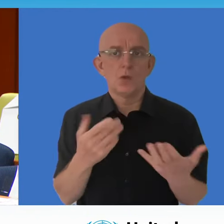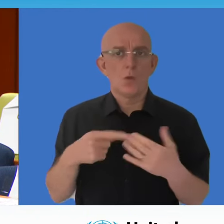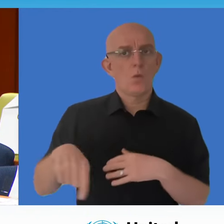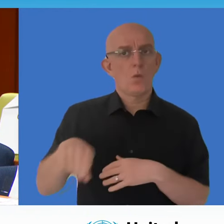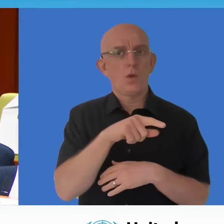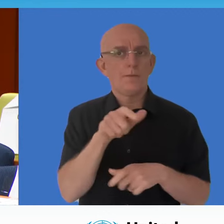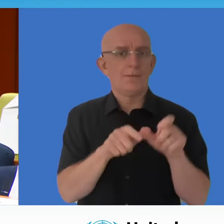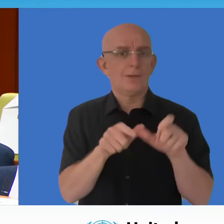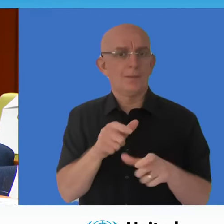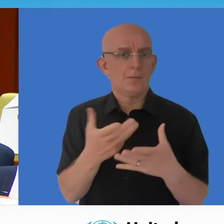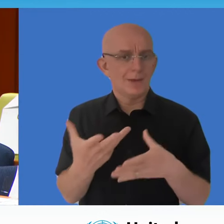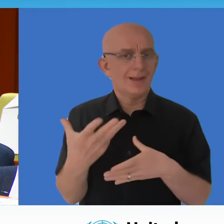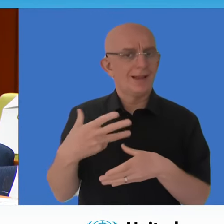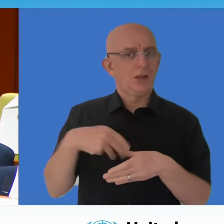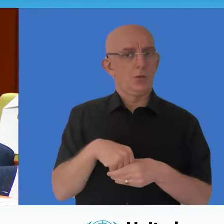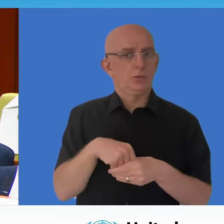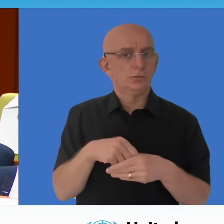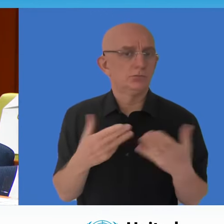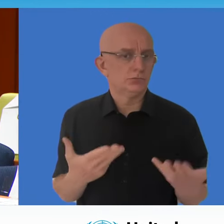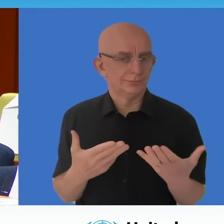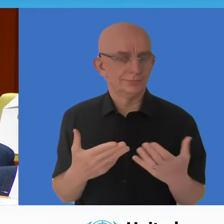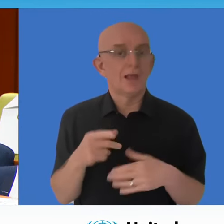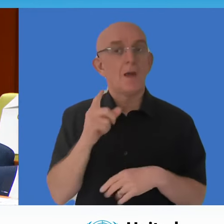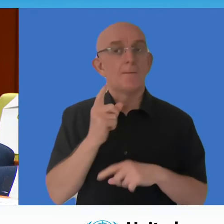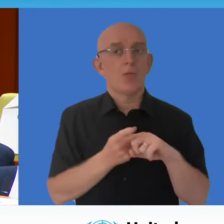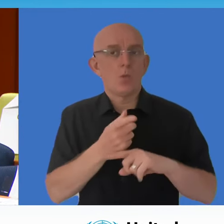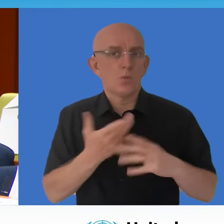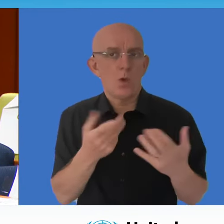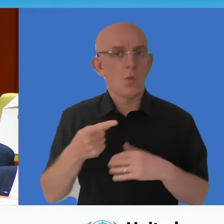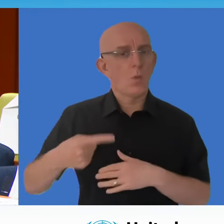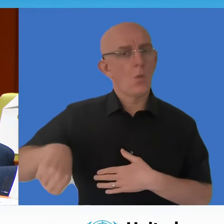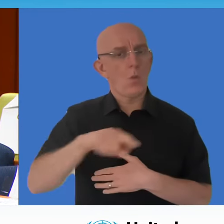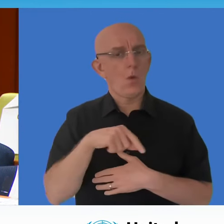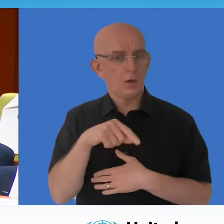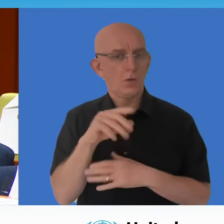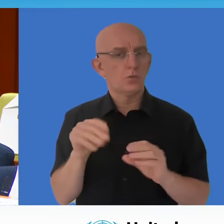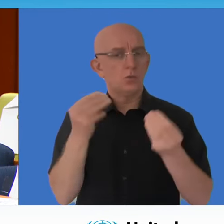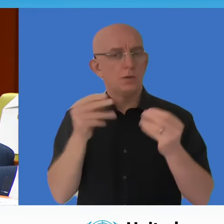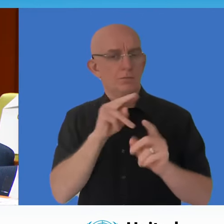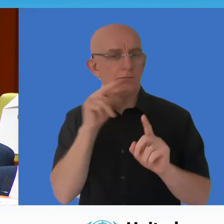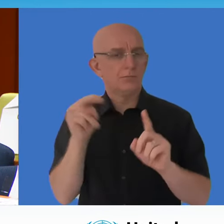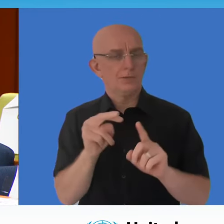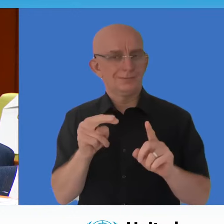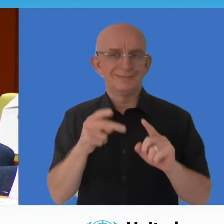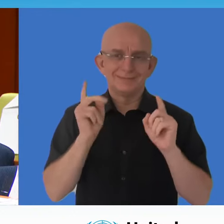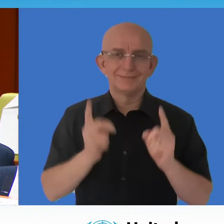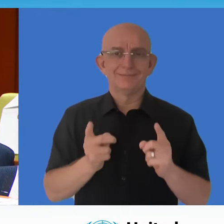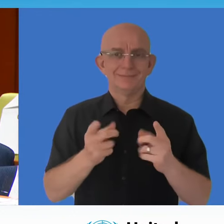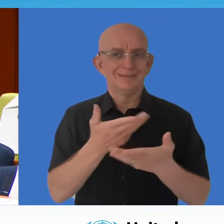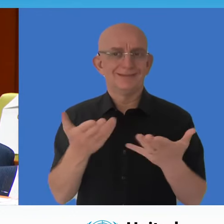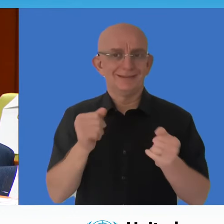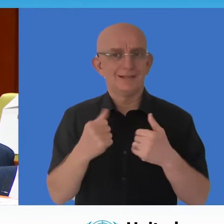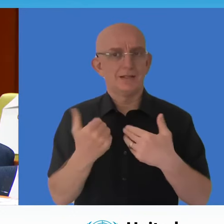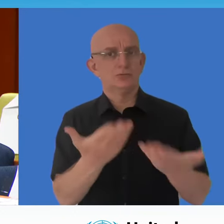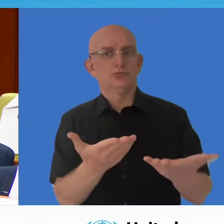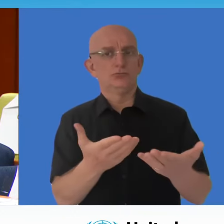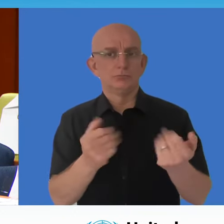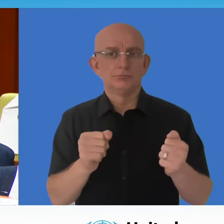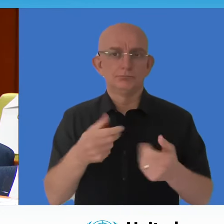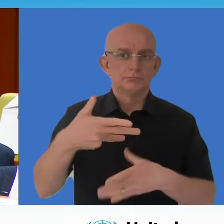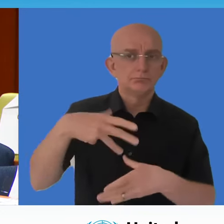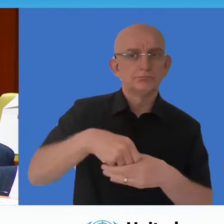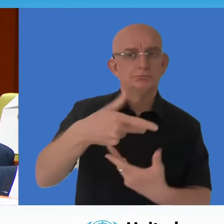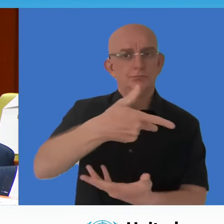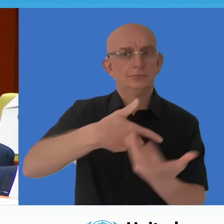rights and to guarantee their active participation in society. Mexico acknowledges the crucial role that is played